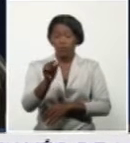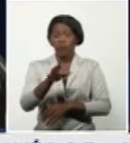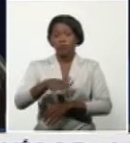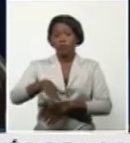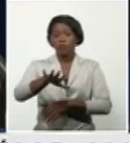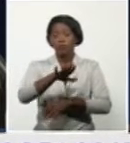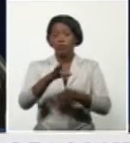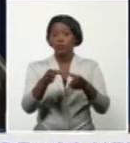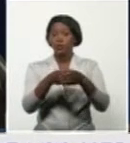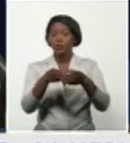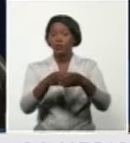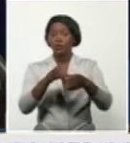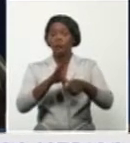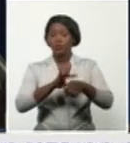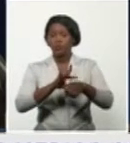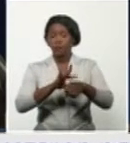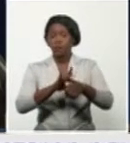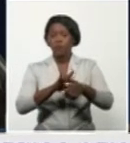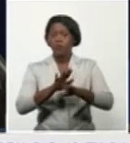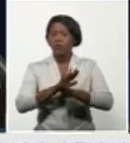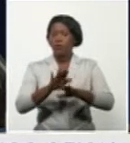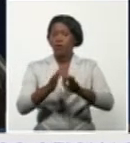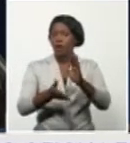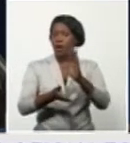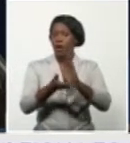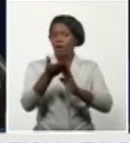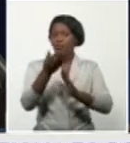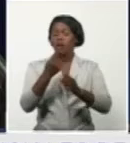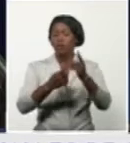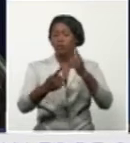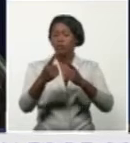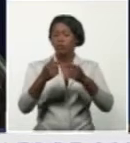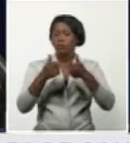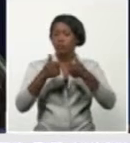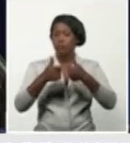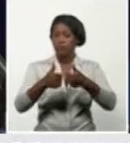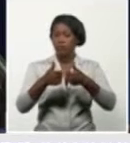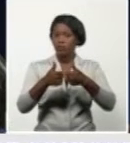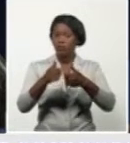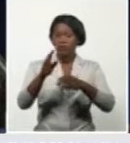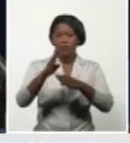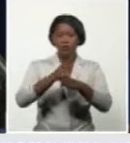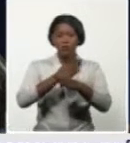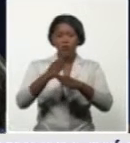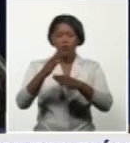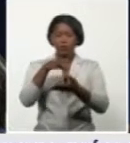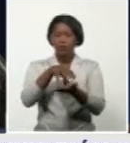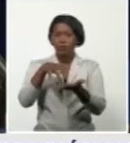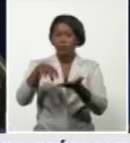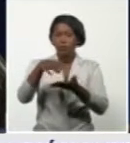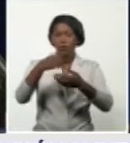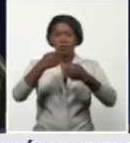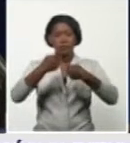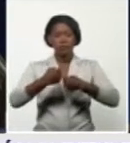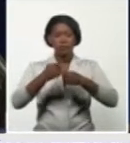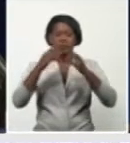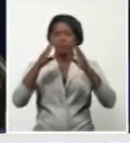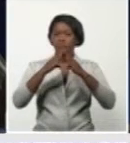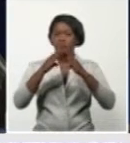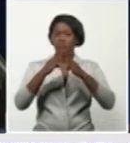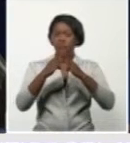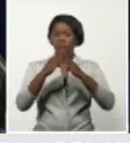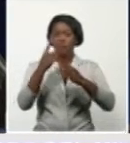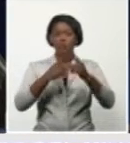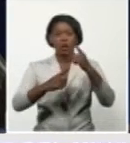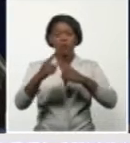1,827 diagnosed with this disease have recovered, and they are at different